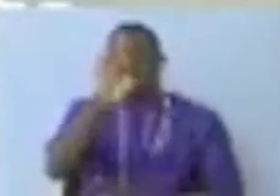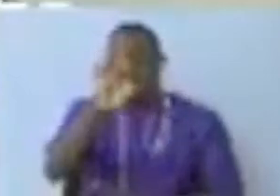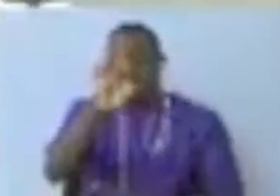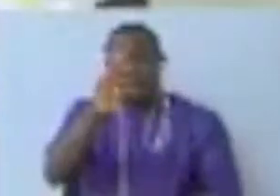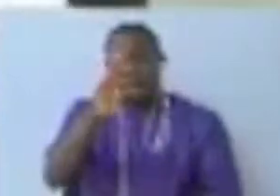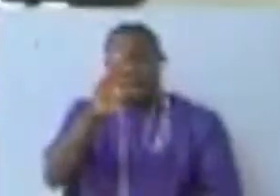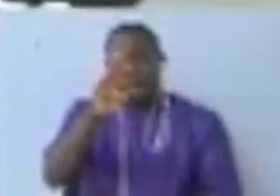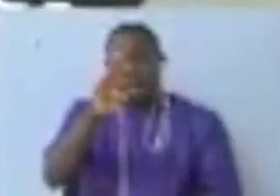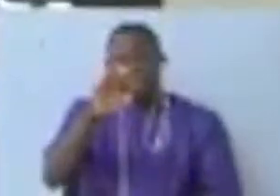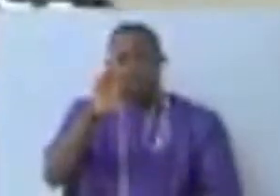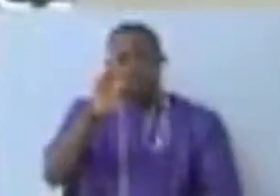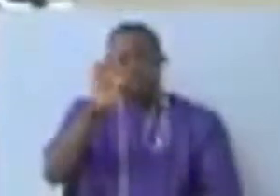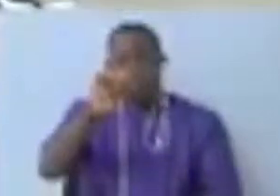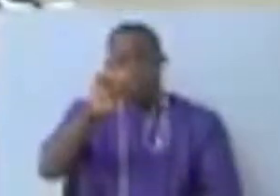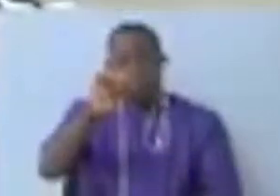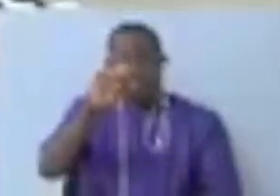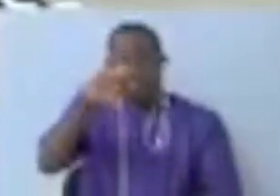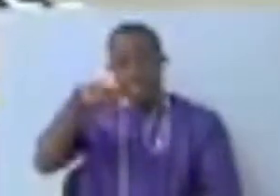written when?